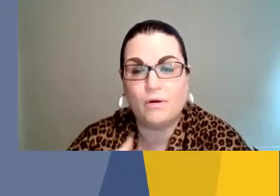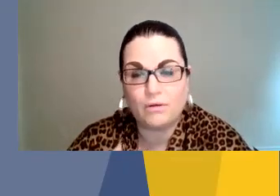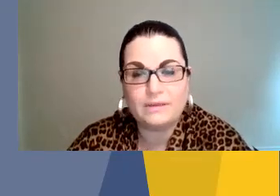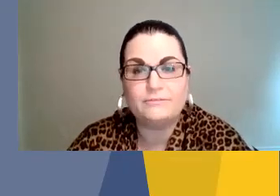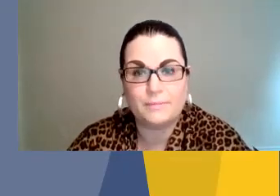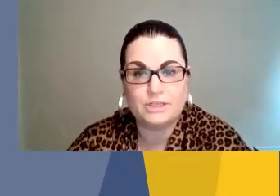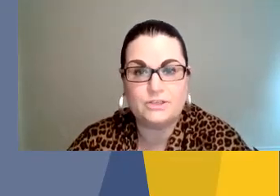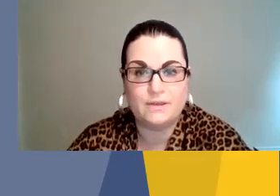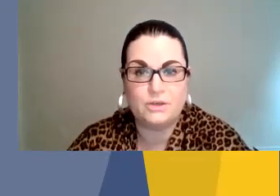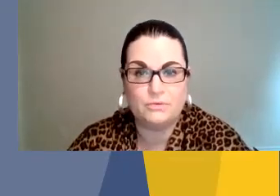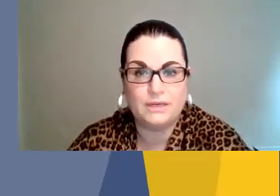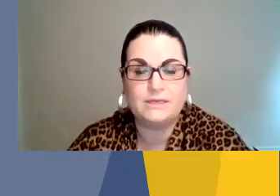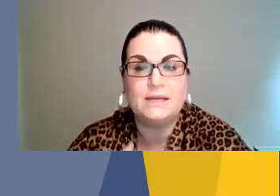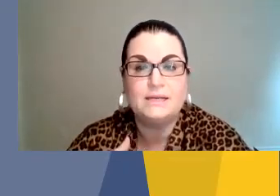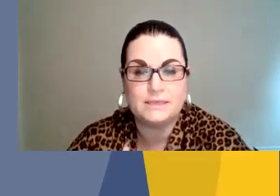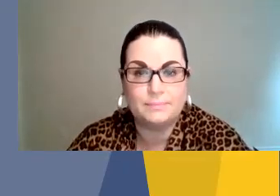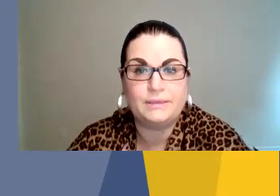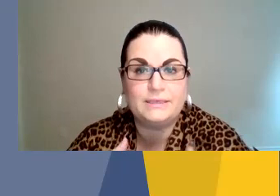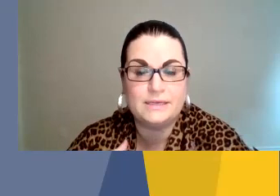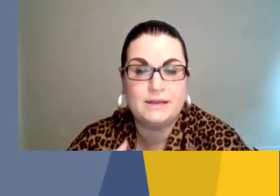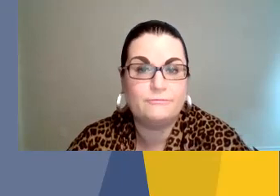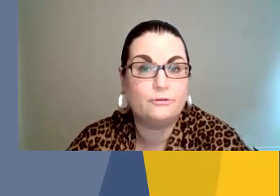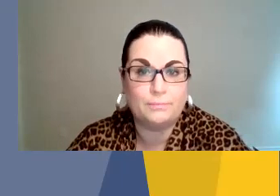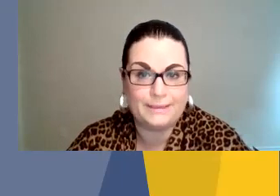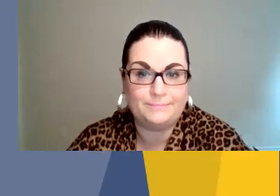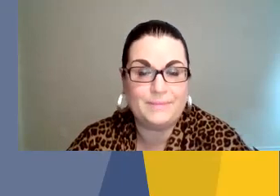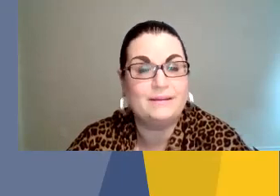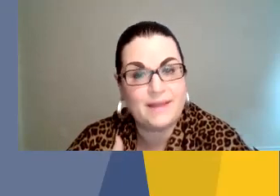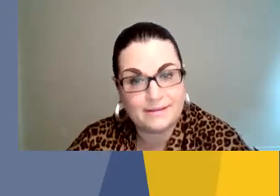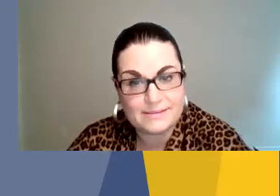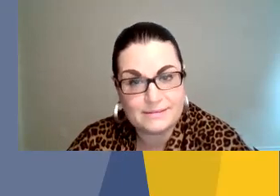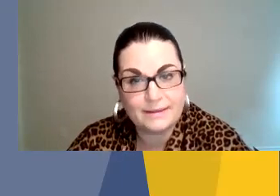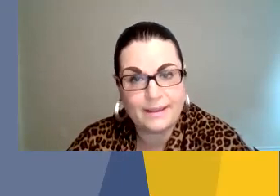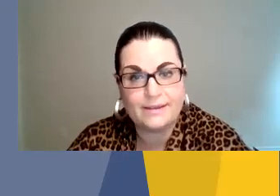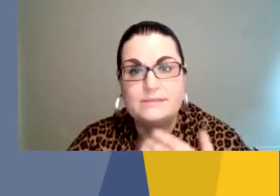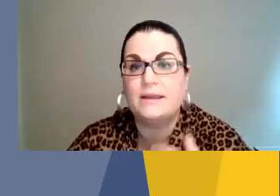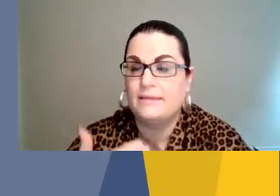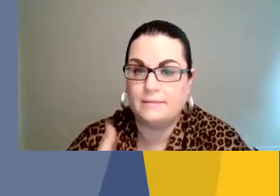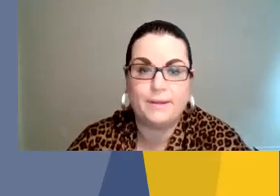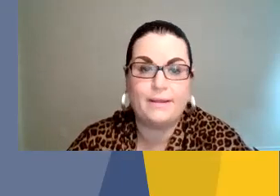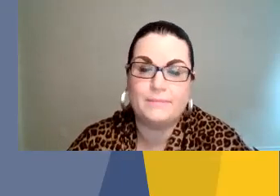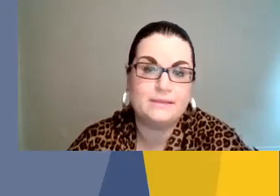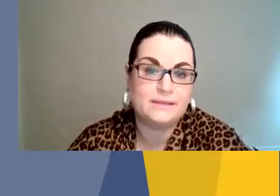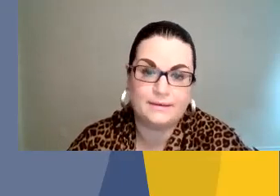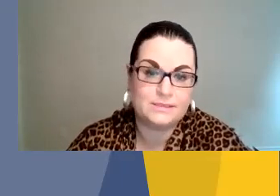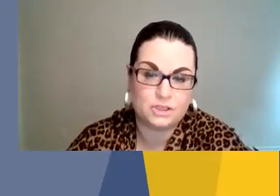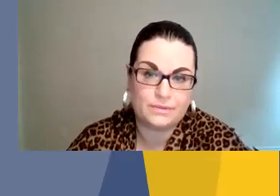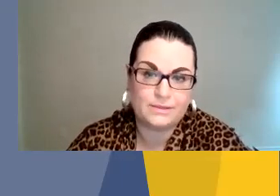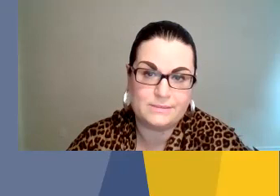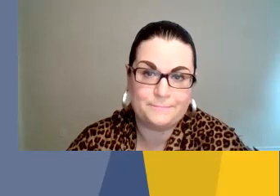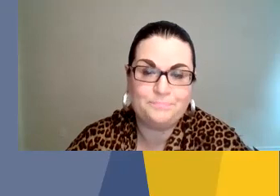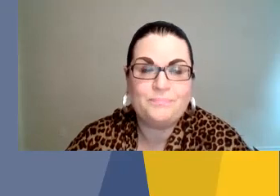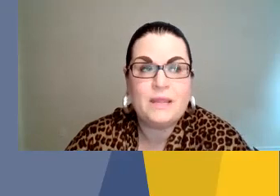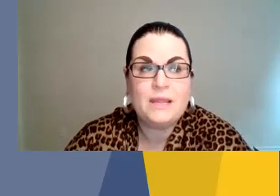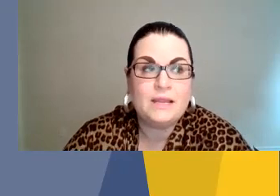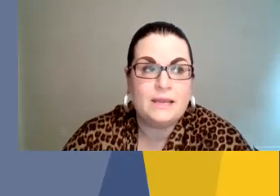have all the information that you need to complete a full bid. And if that isn't the case, then by all means get in touch with